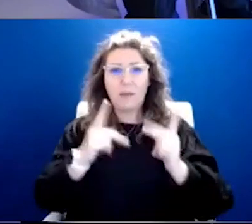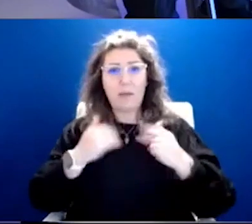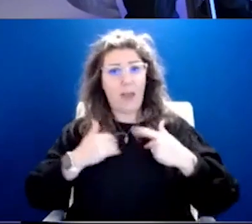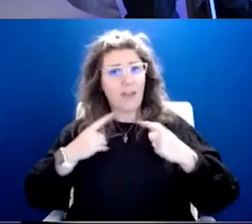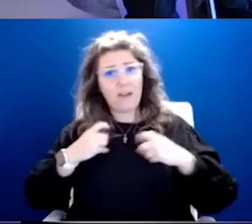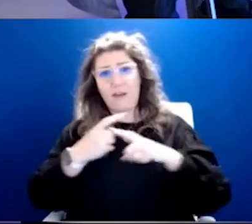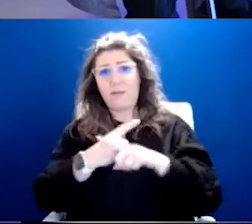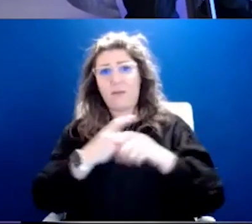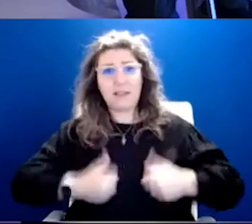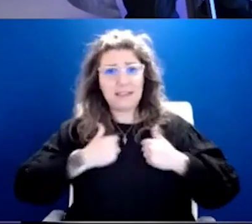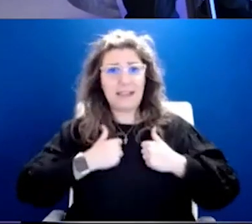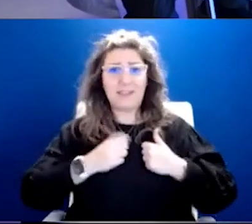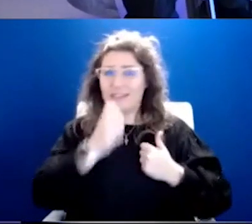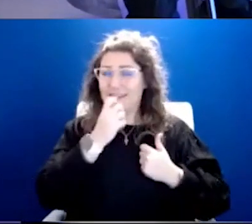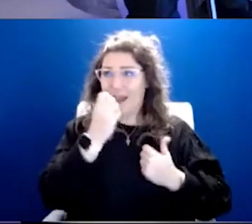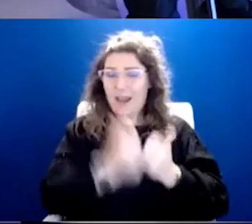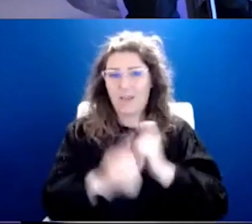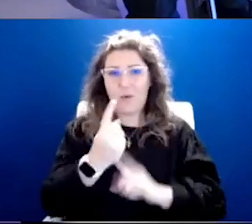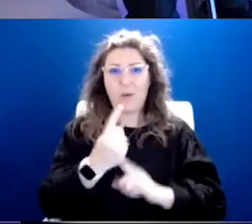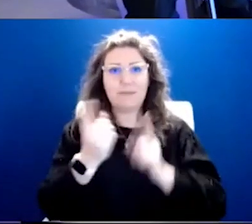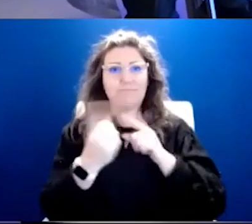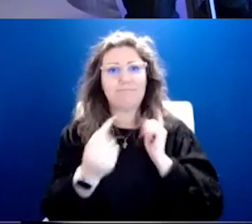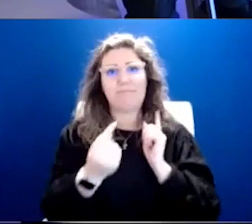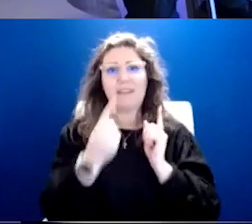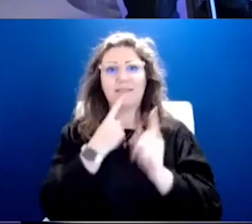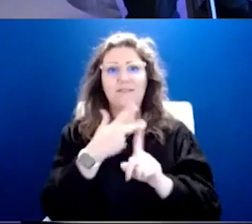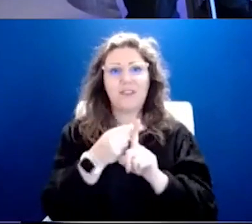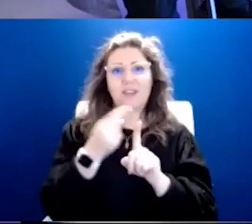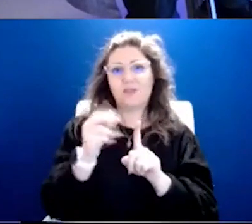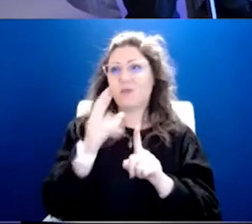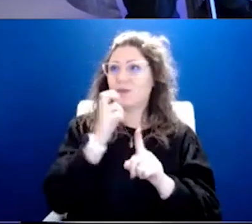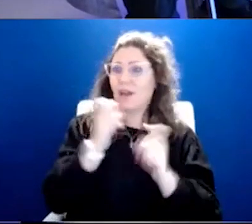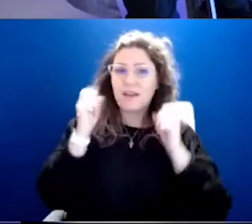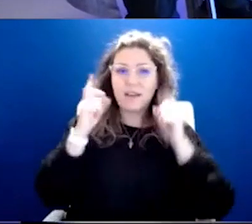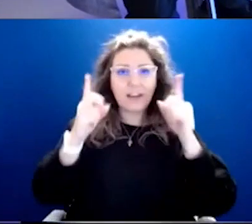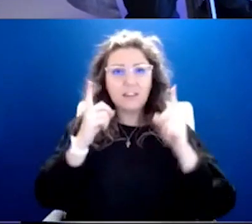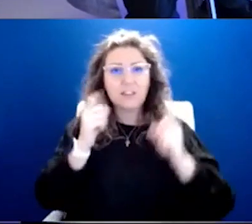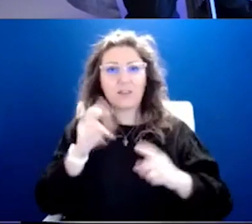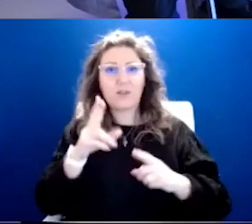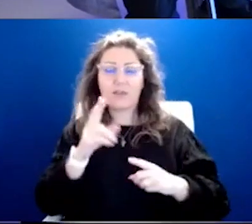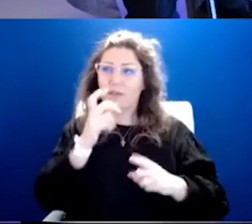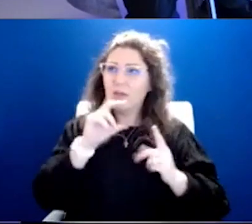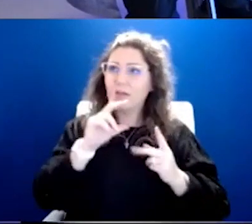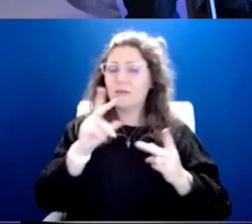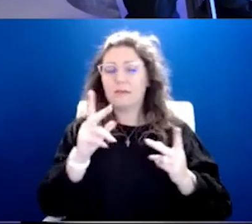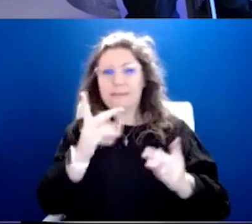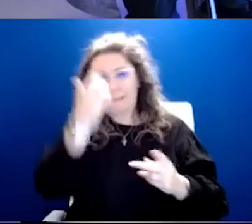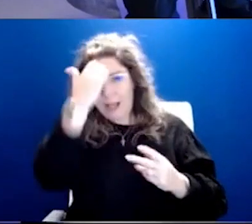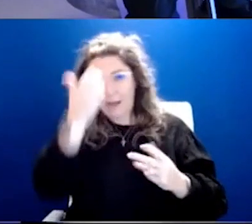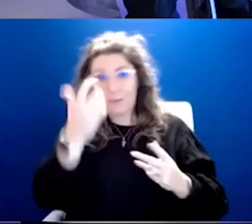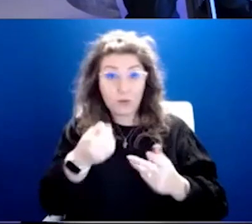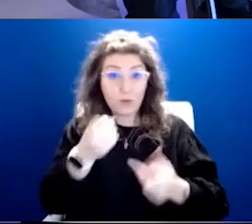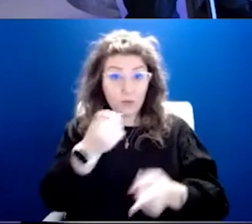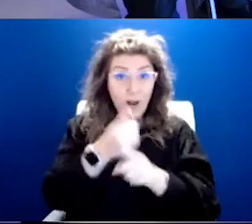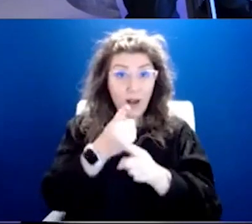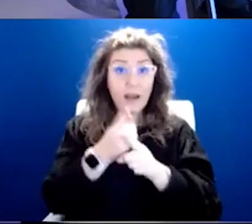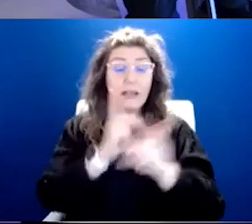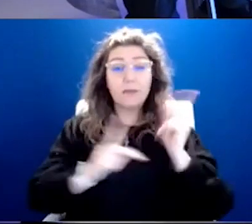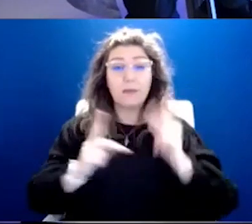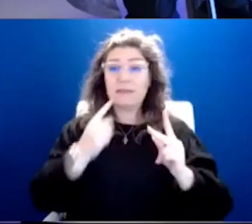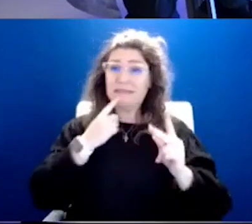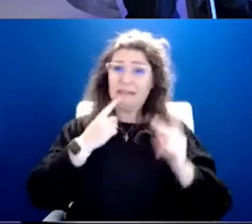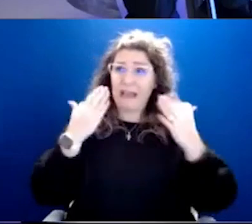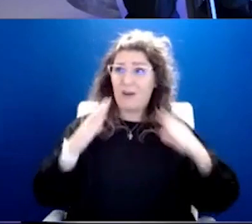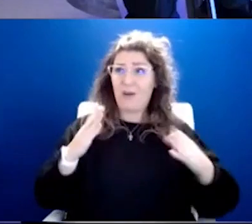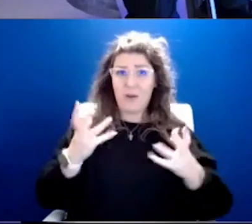an anti-vaxxer. Right. Or uneducated or doesn't get it or they're dumb. This is about, you're right. There are people who say, I don't want to get the booster because I have to work.